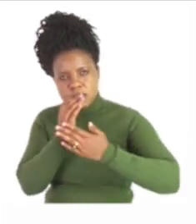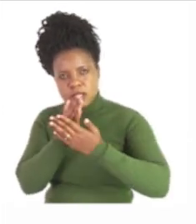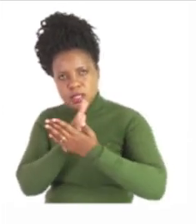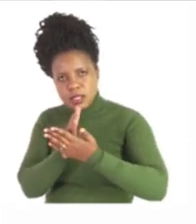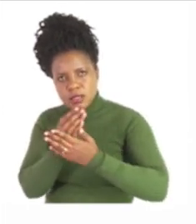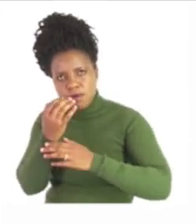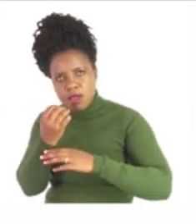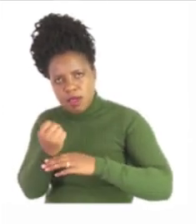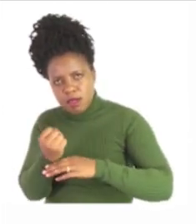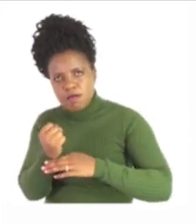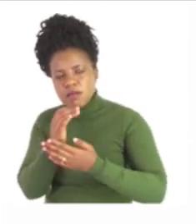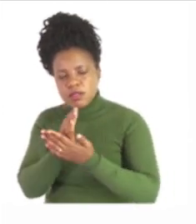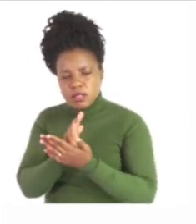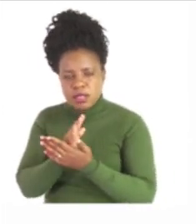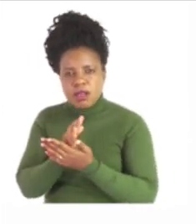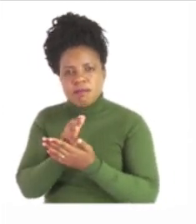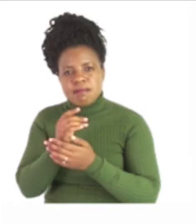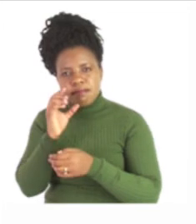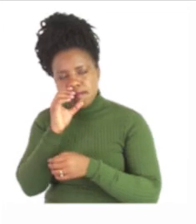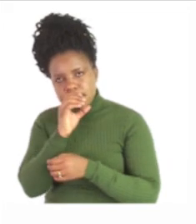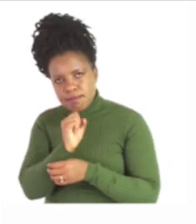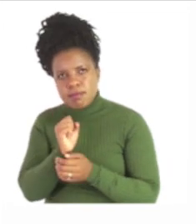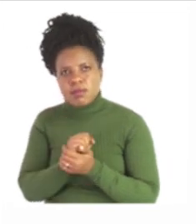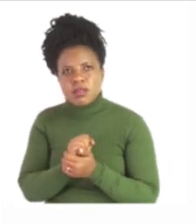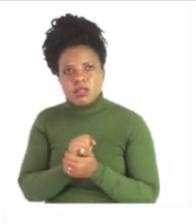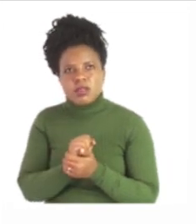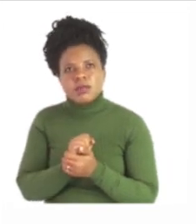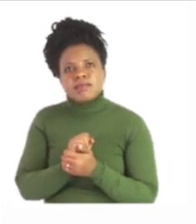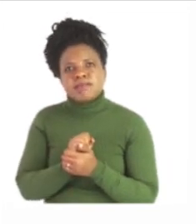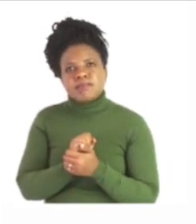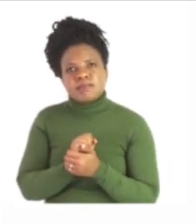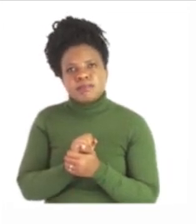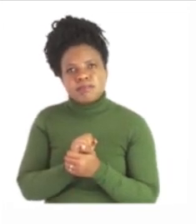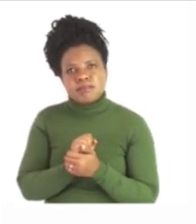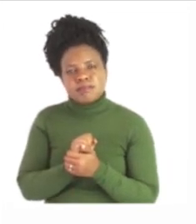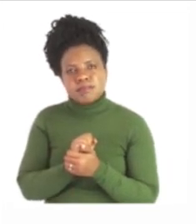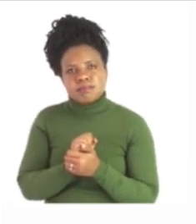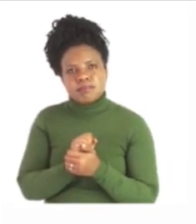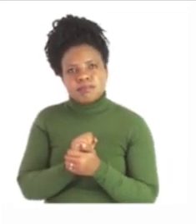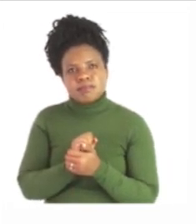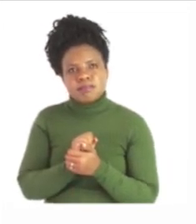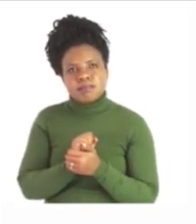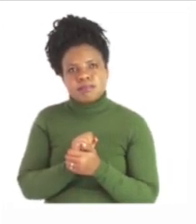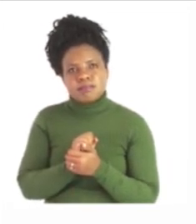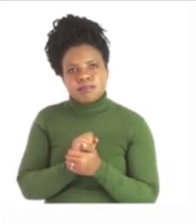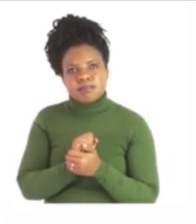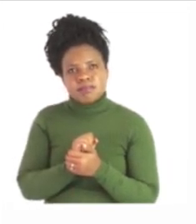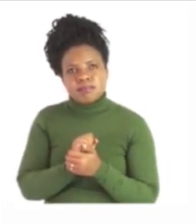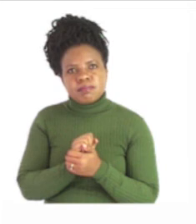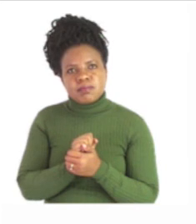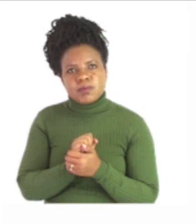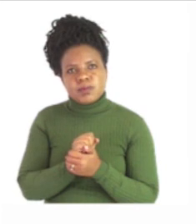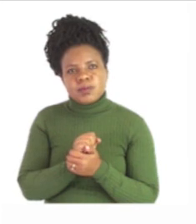there's 25, 3 spaces, and then there is 81 in the last space.